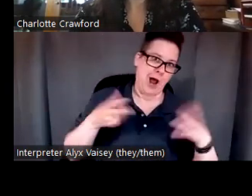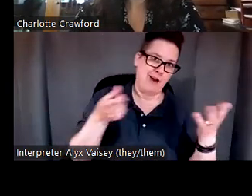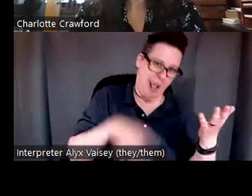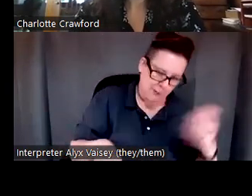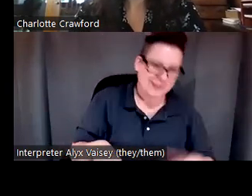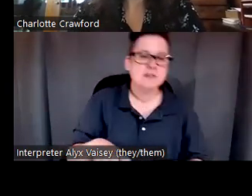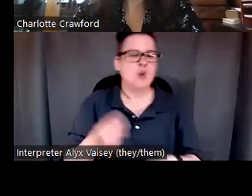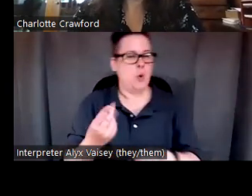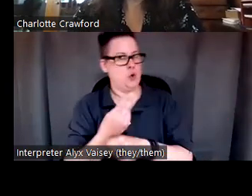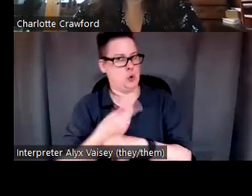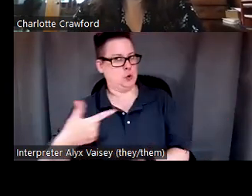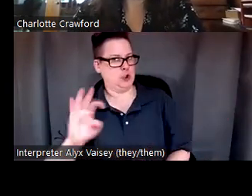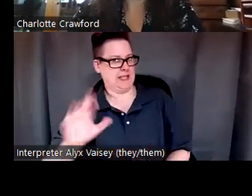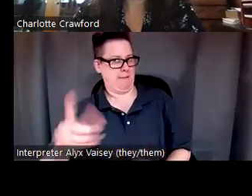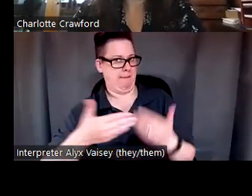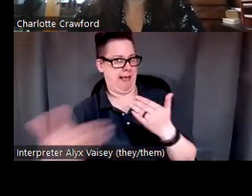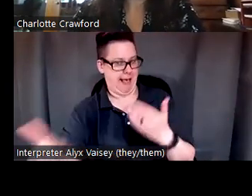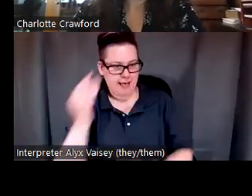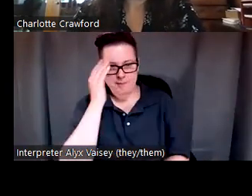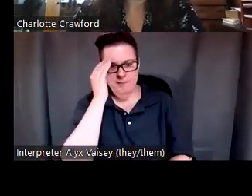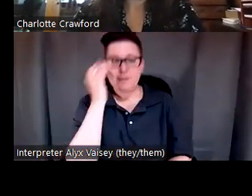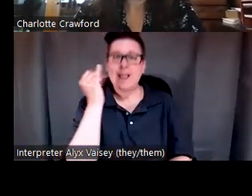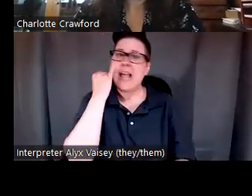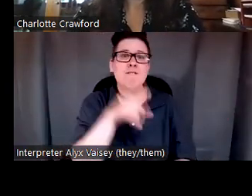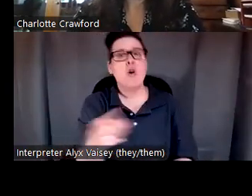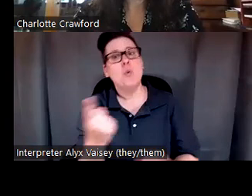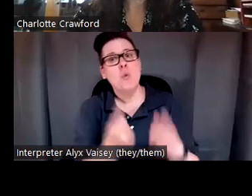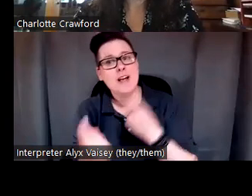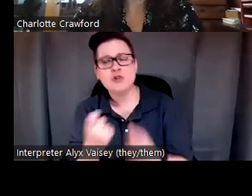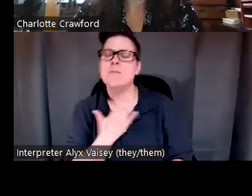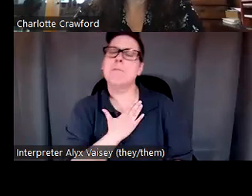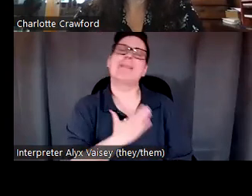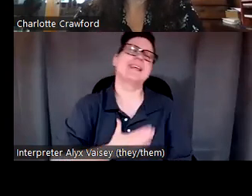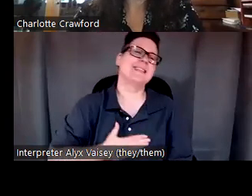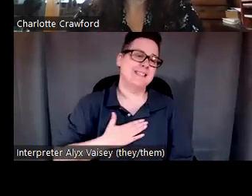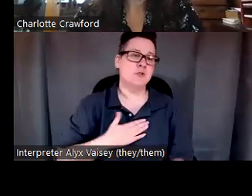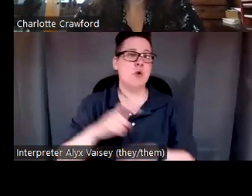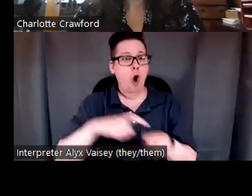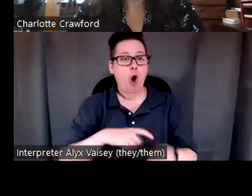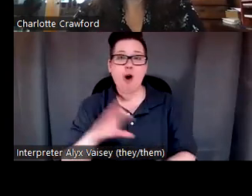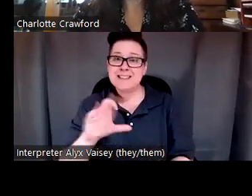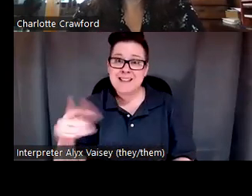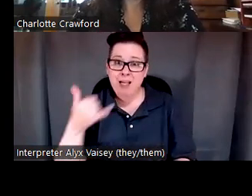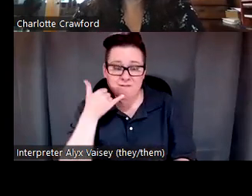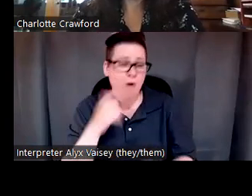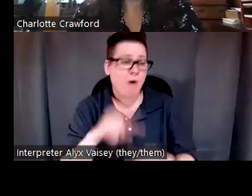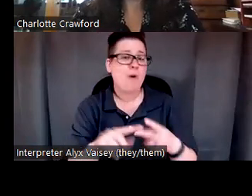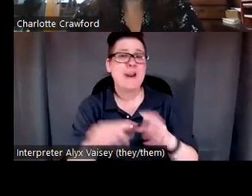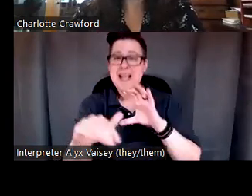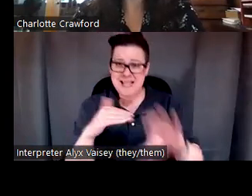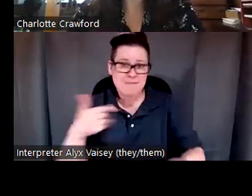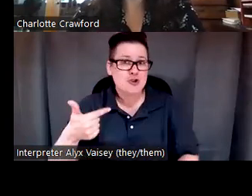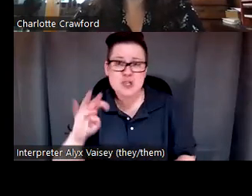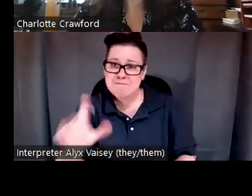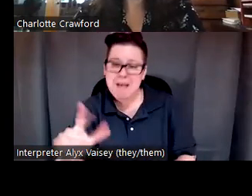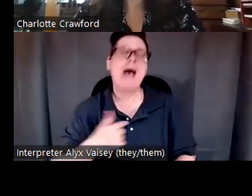Plains. And if you do, I encourage you, if you have any questions, feel free to call either my cell phone or email me at that other email, and